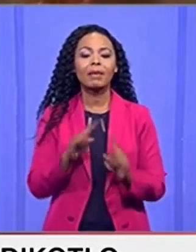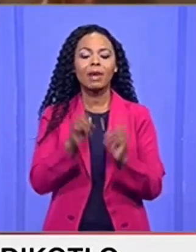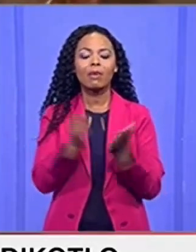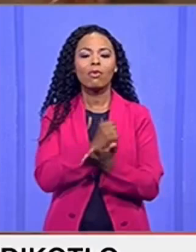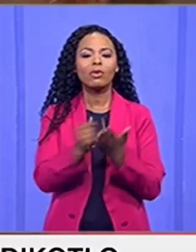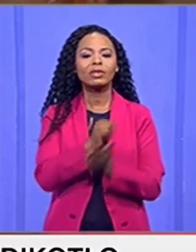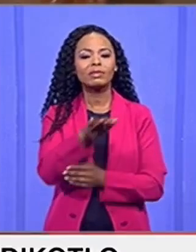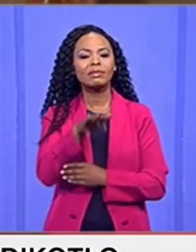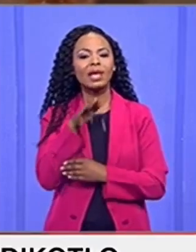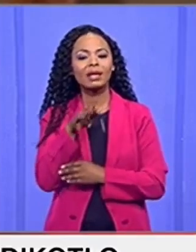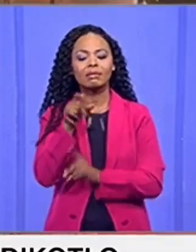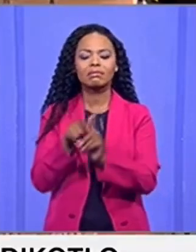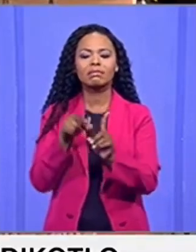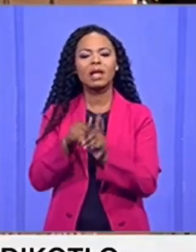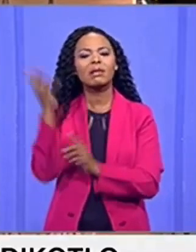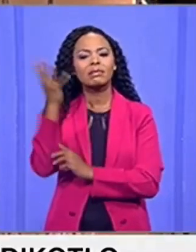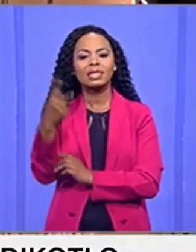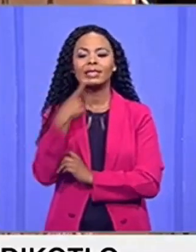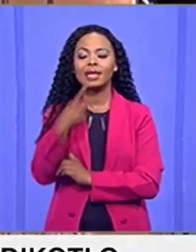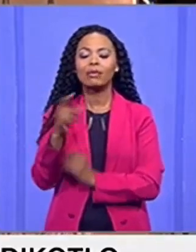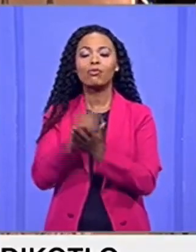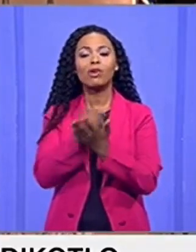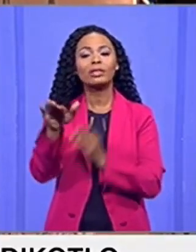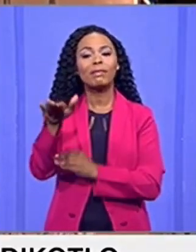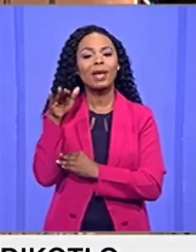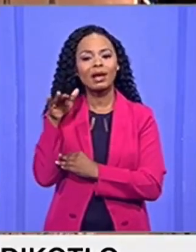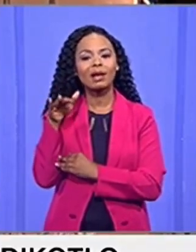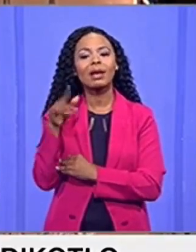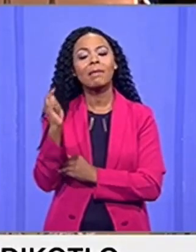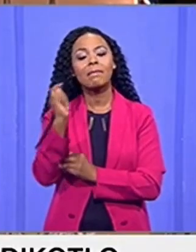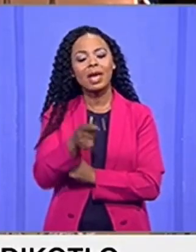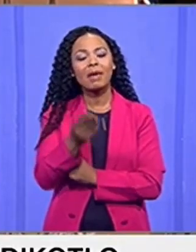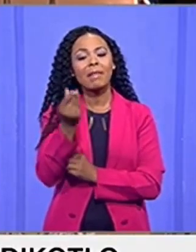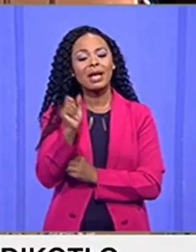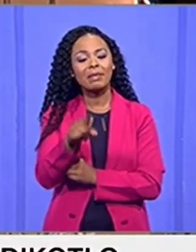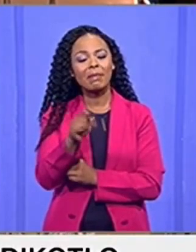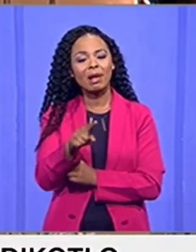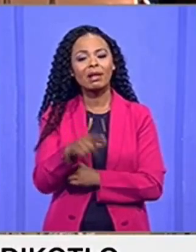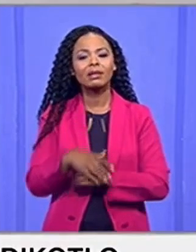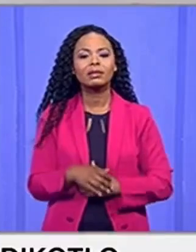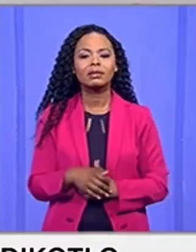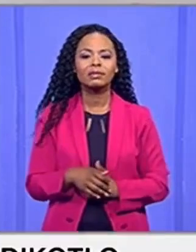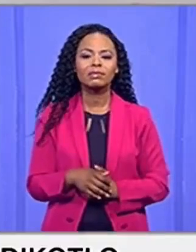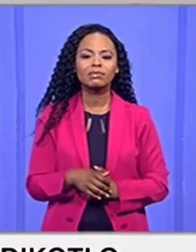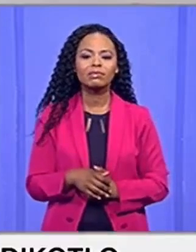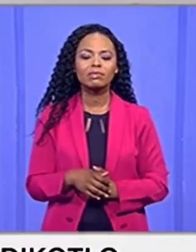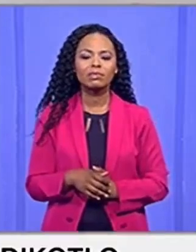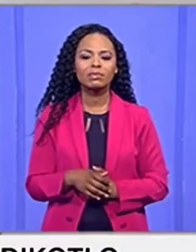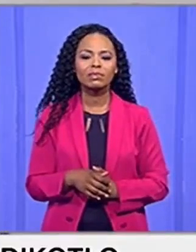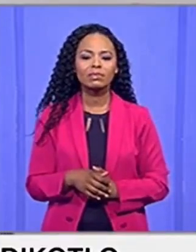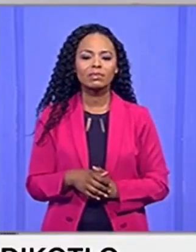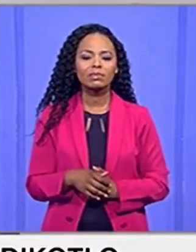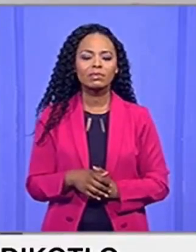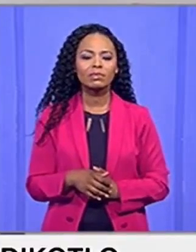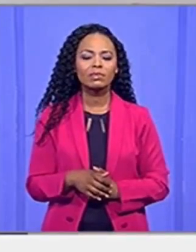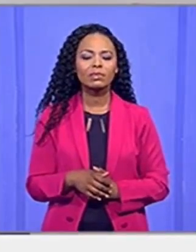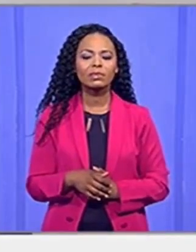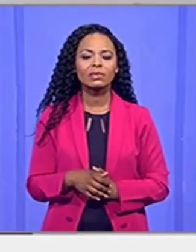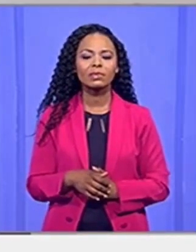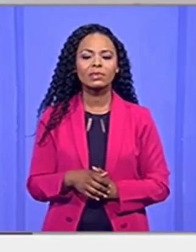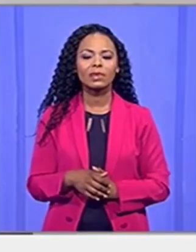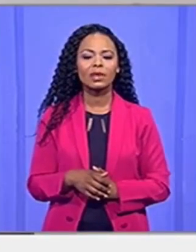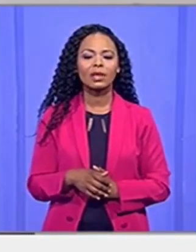duelwe madi a dikotlo a saletseng kwa morago e begele lefapha la gagwe ka dikgwetlho tse nnile le tsone. Lindiwe Zulu